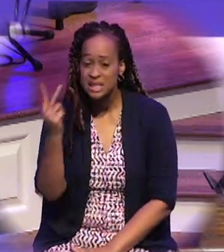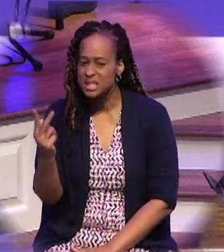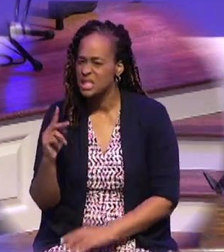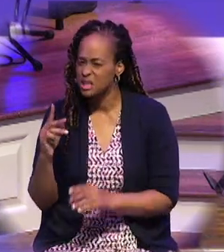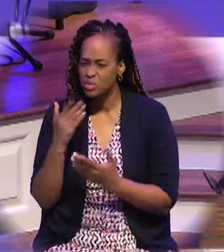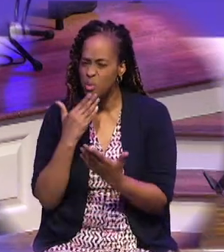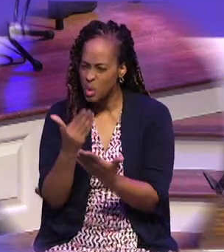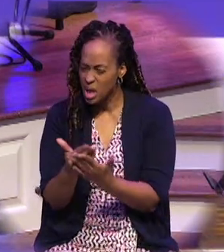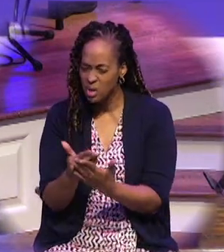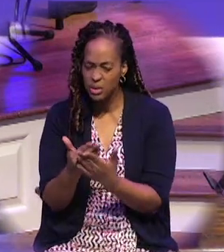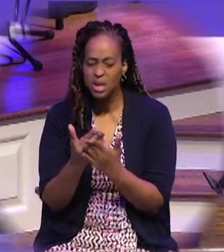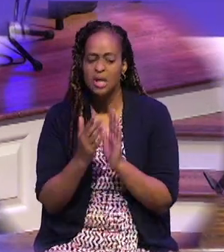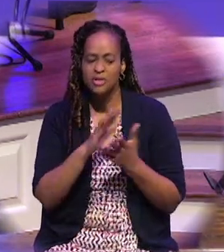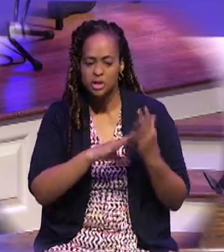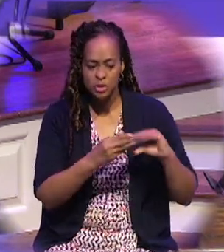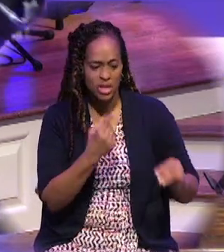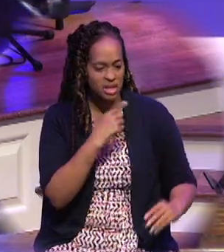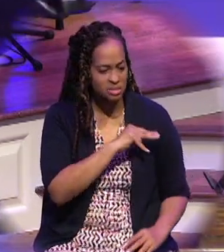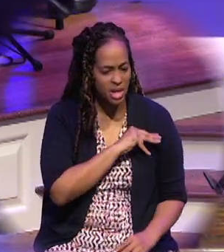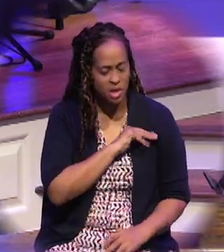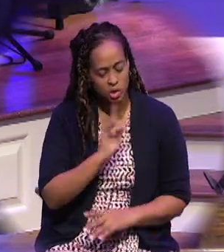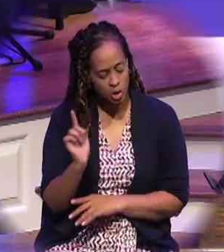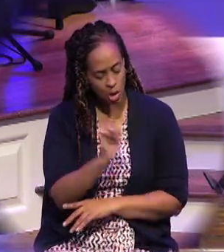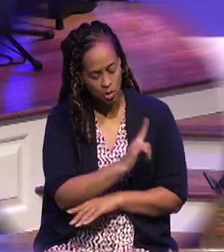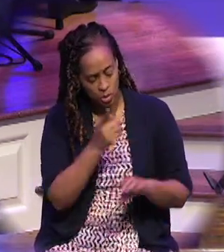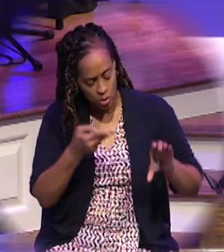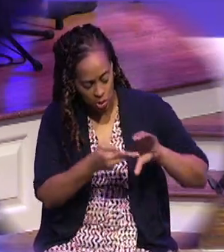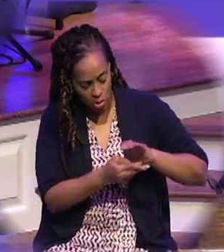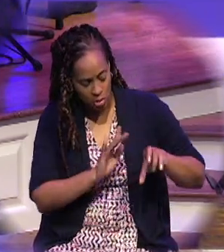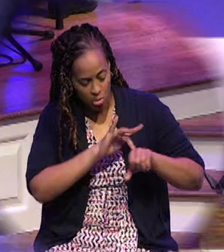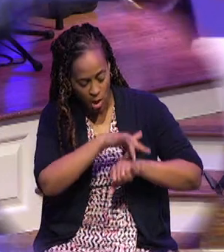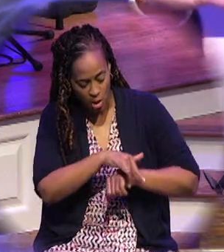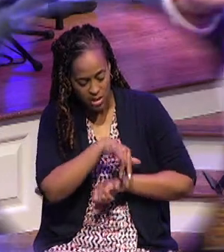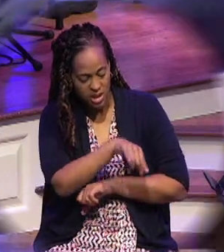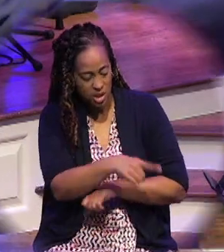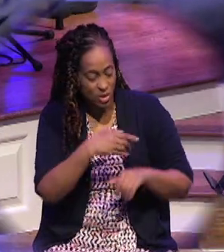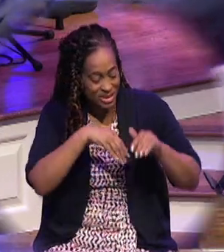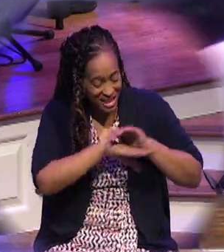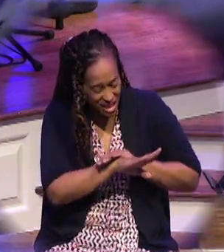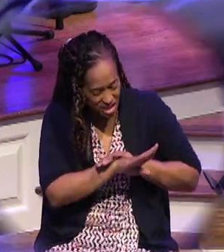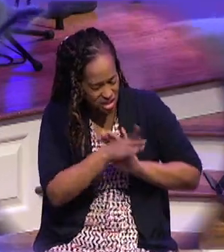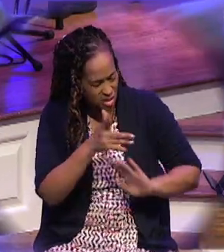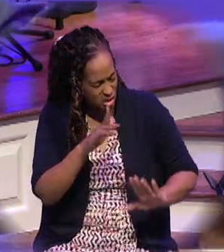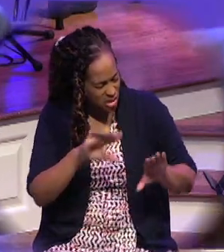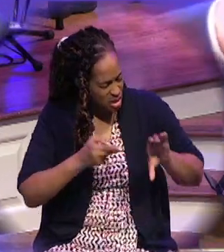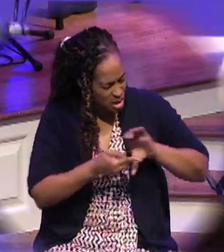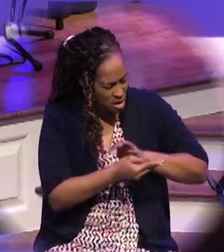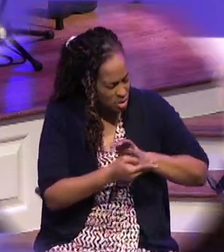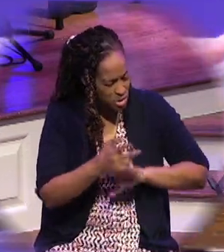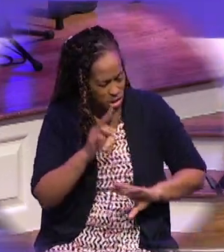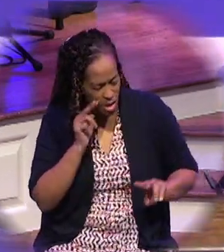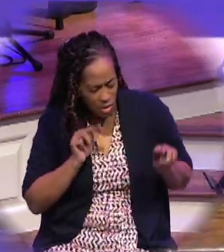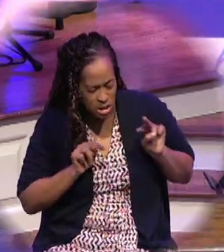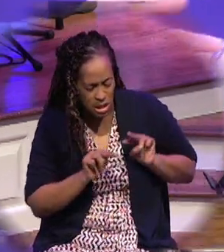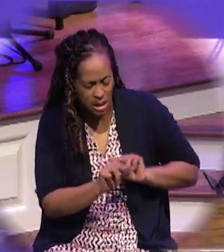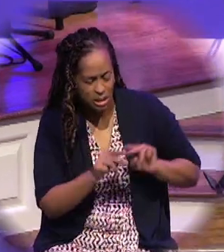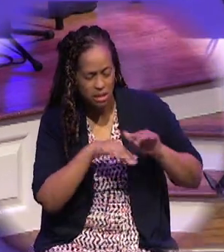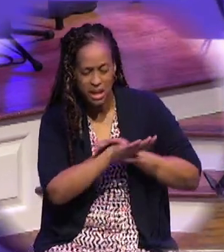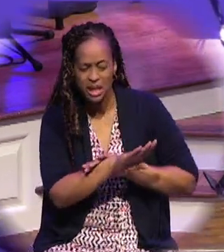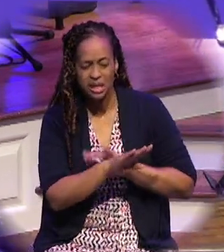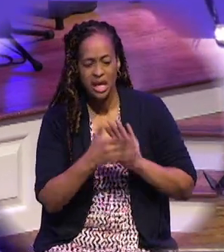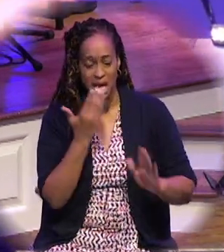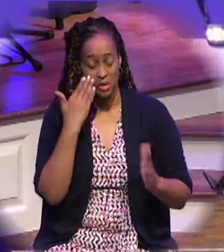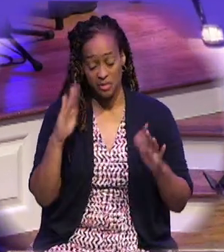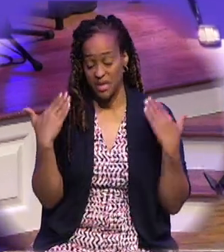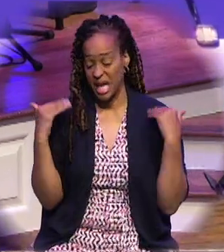we? Story tells us Mary, she goes to the tomb early. She goes into the tomb, and she's the one who goes into the tomb. And I don't know if the angels